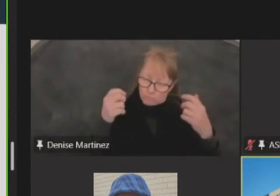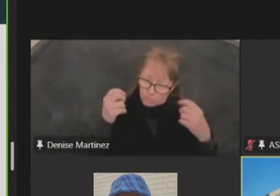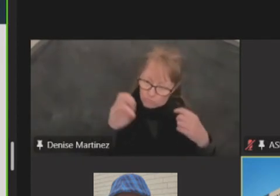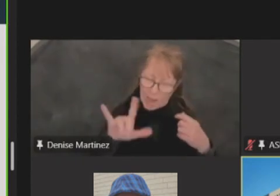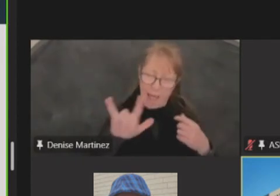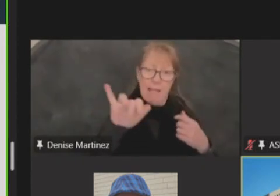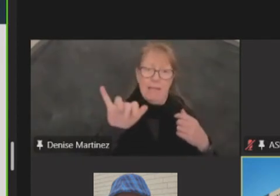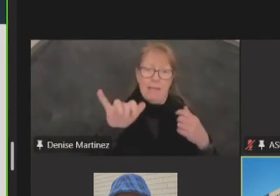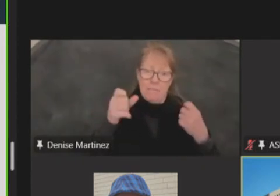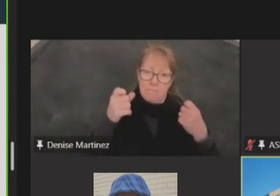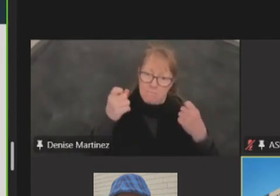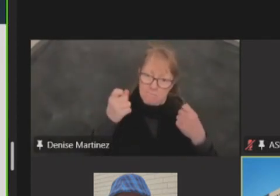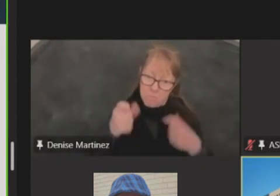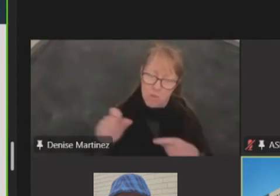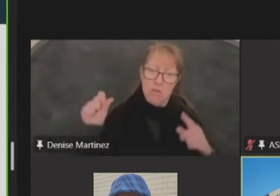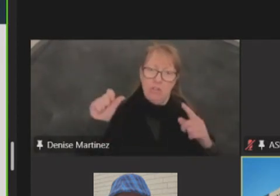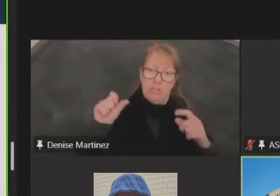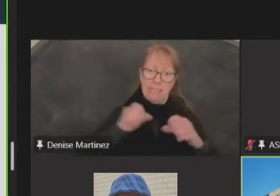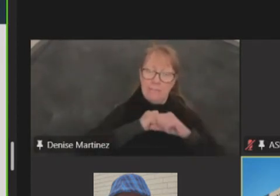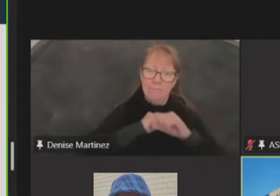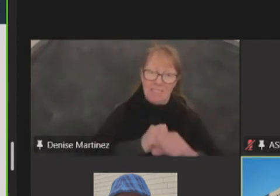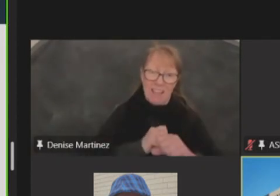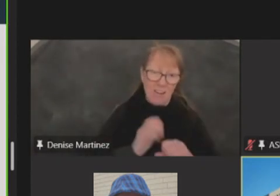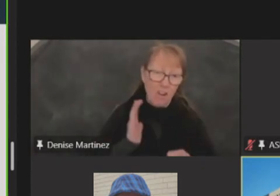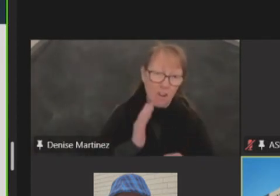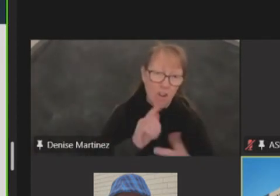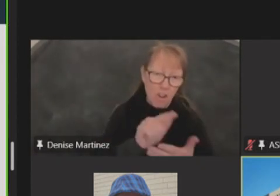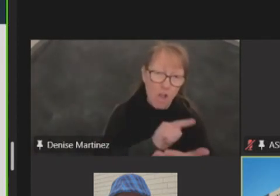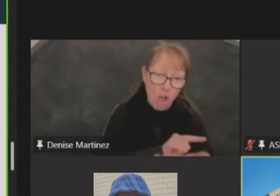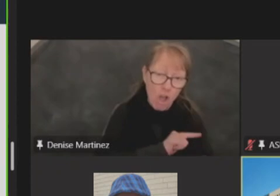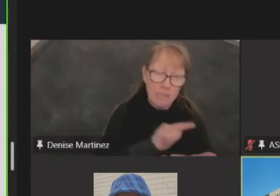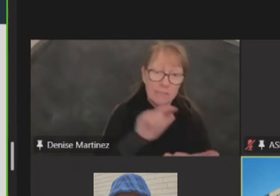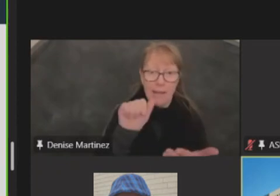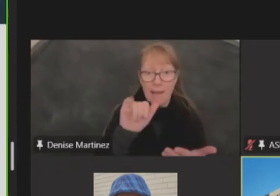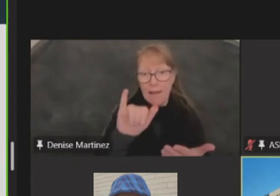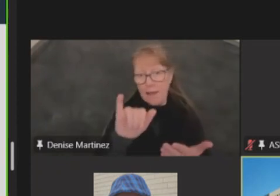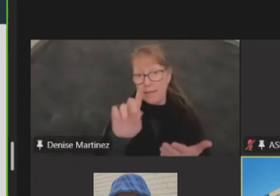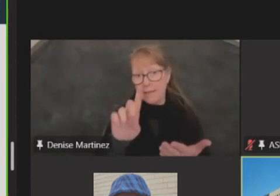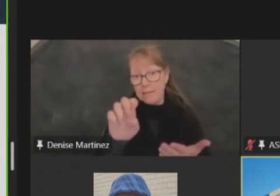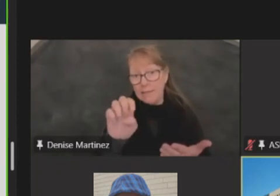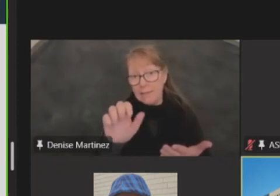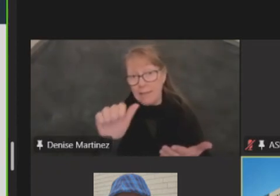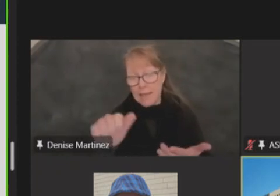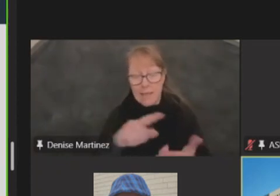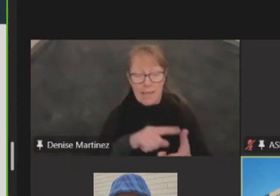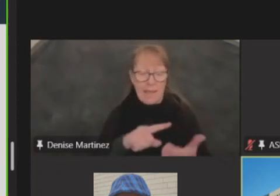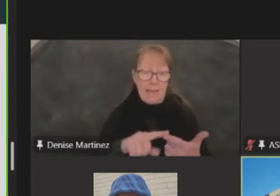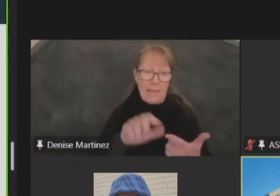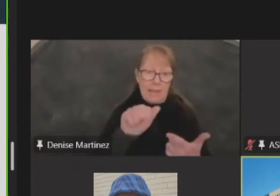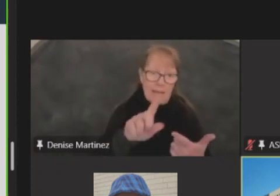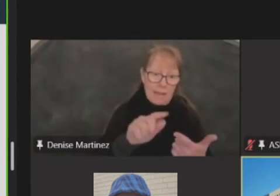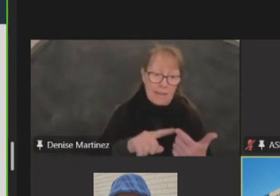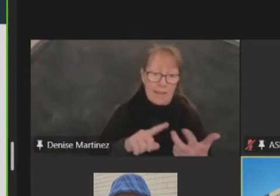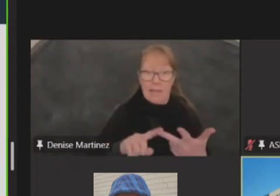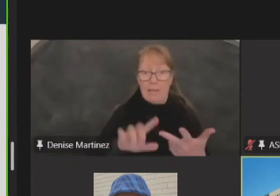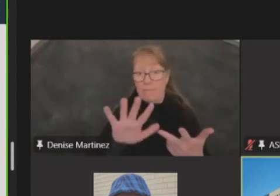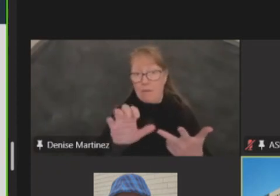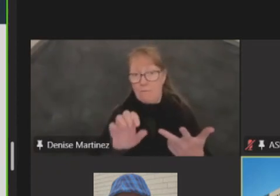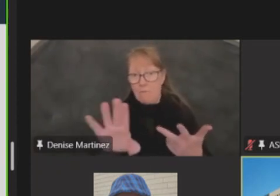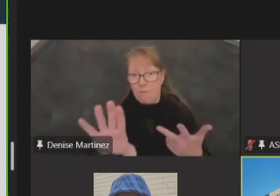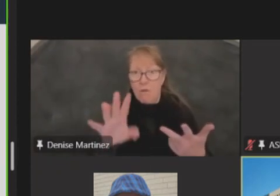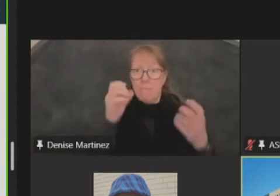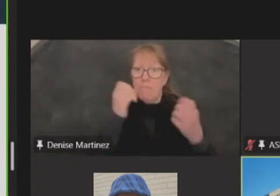about defending laws like IDEA and ADA and 504 to be sure that everybody knows that